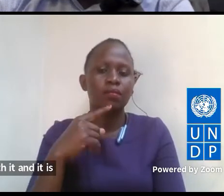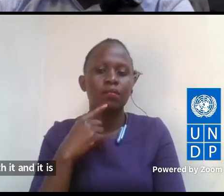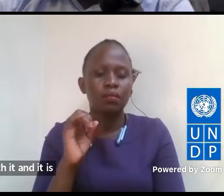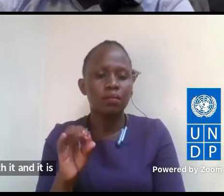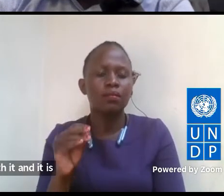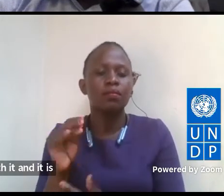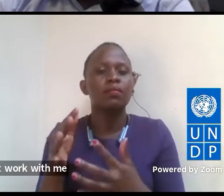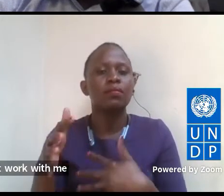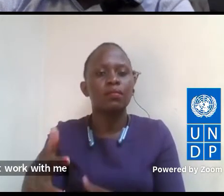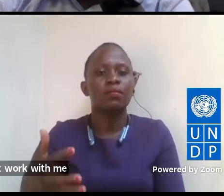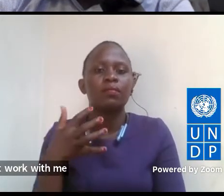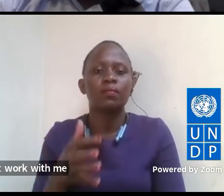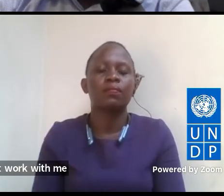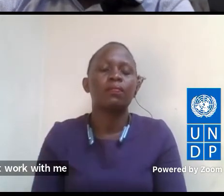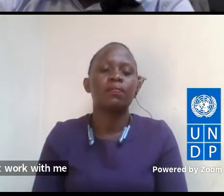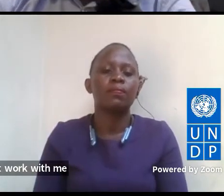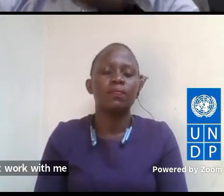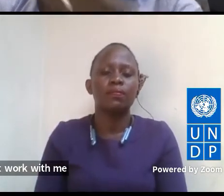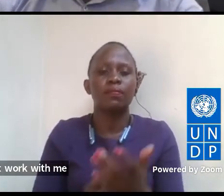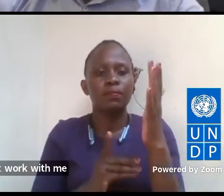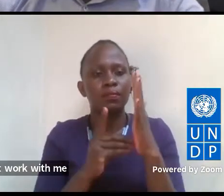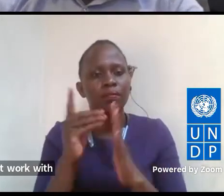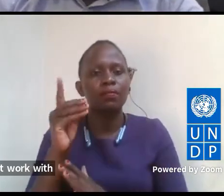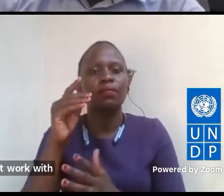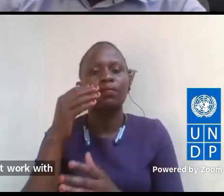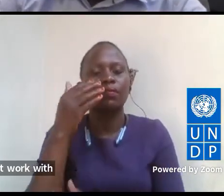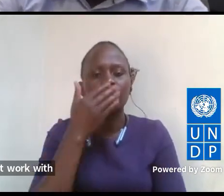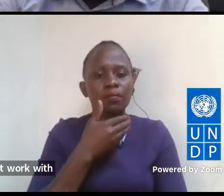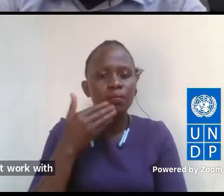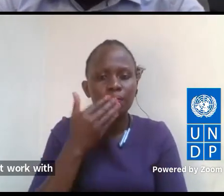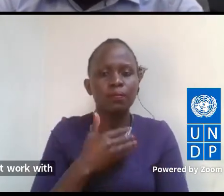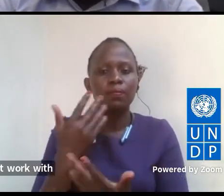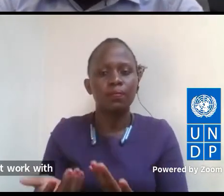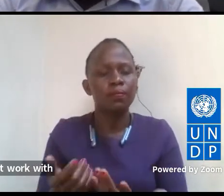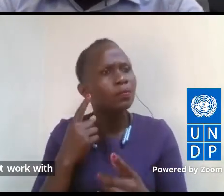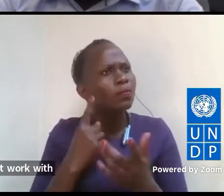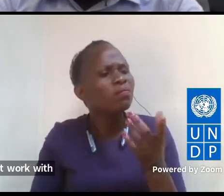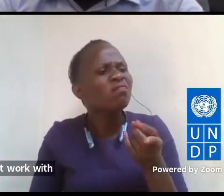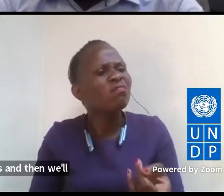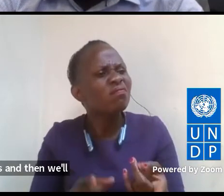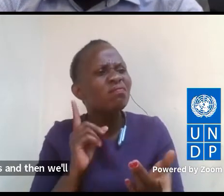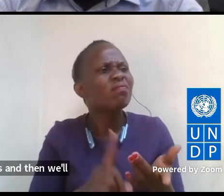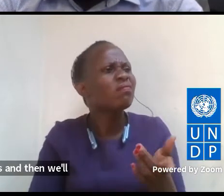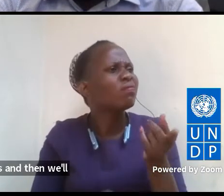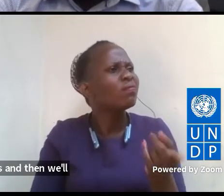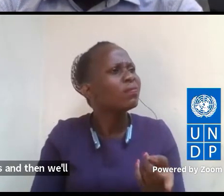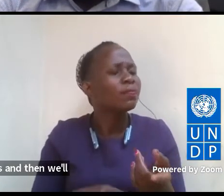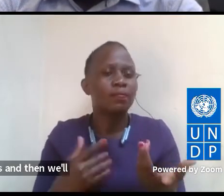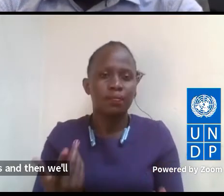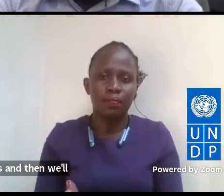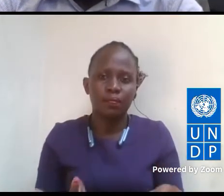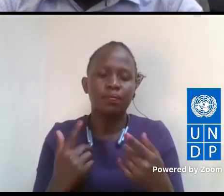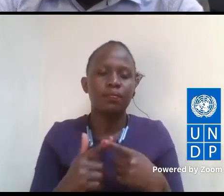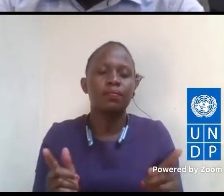development minerals, construction, like you mentioned limestone, and you're like, what is this, right? So one investment